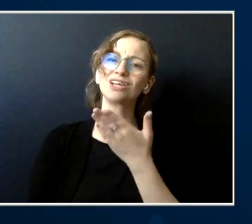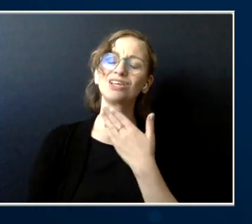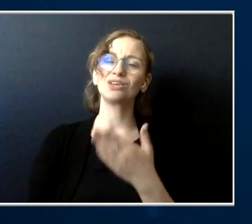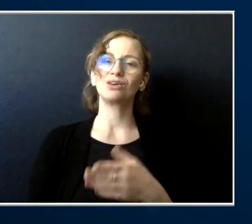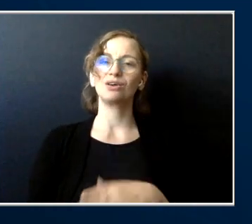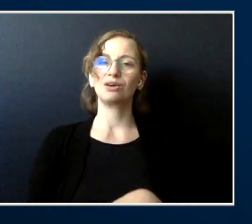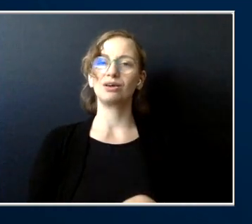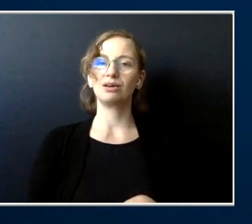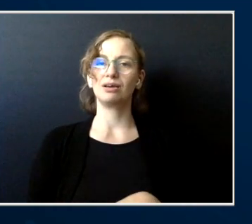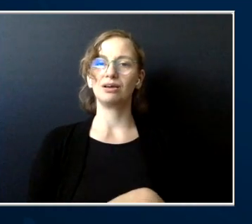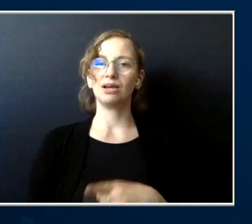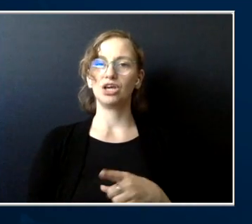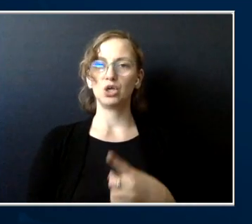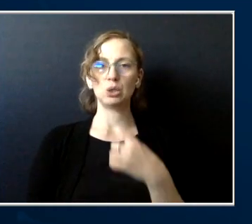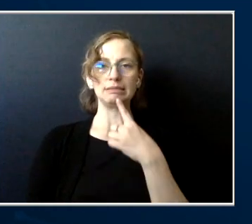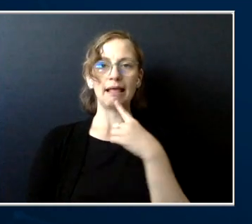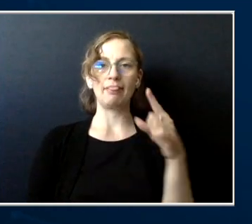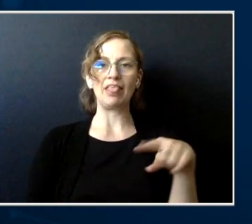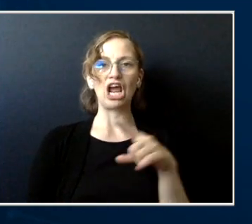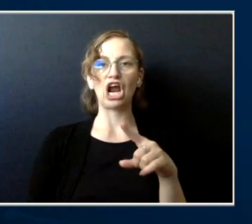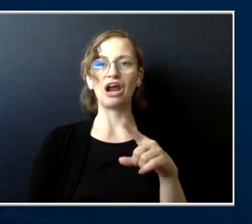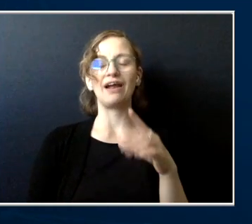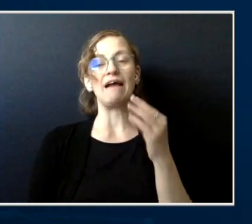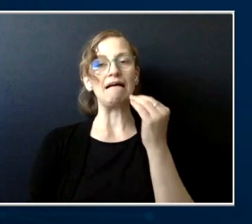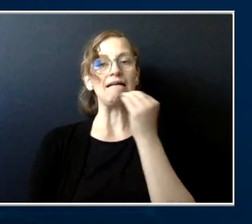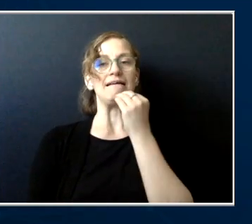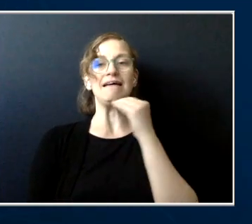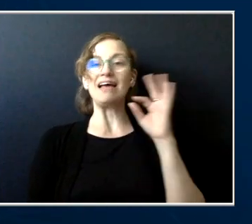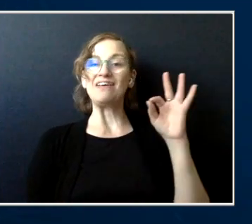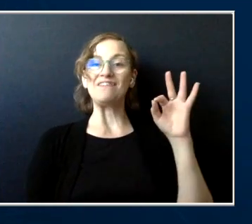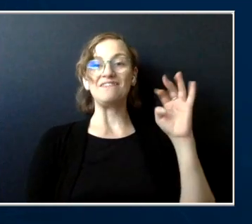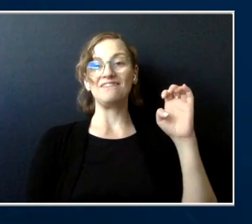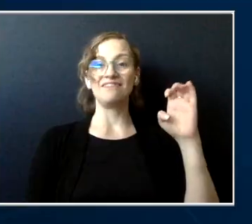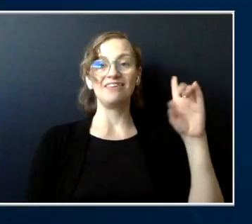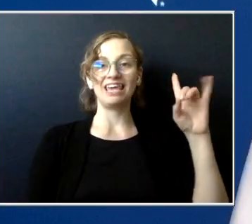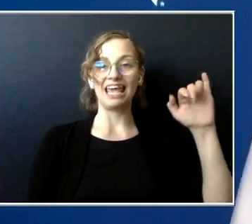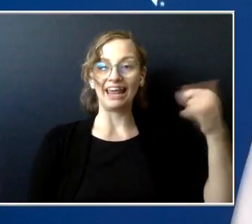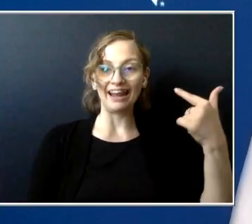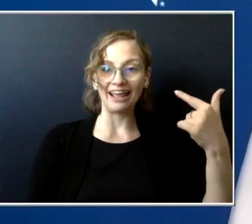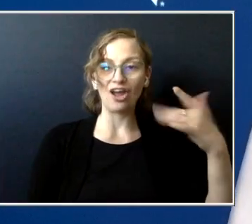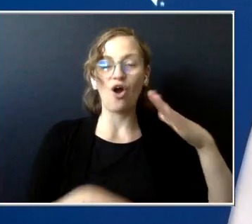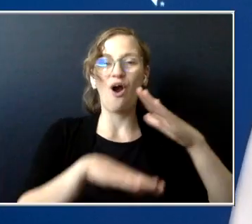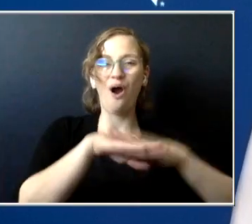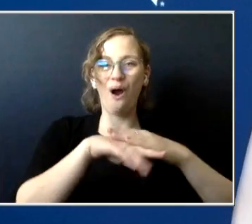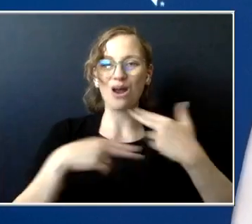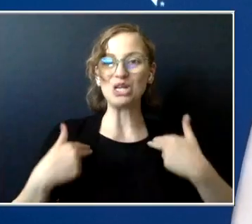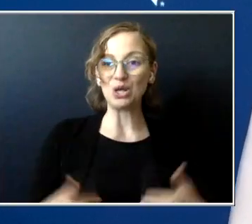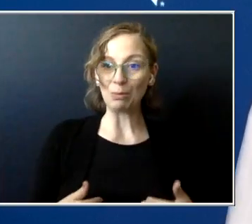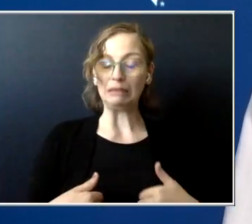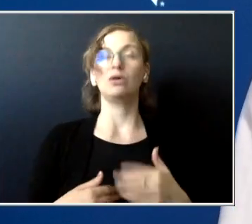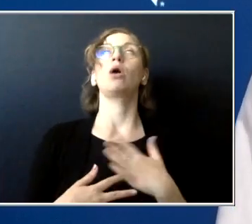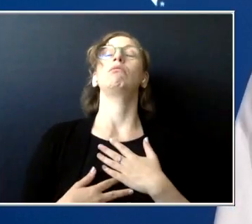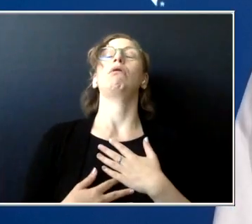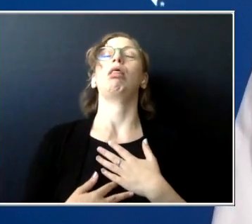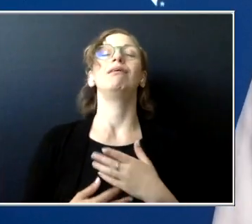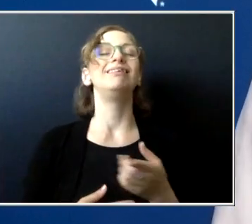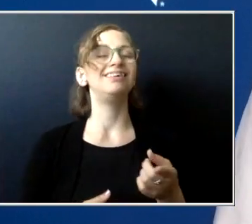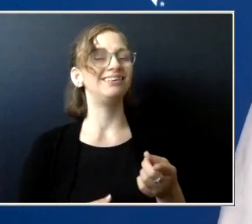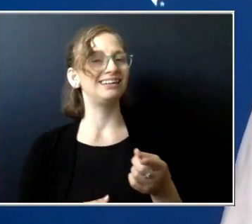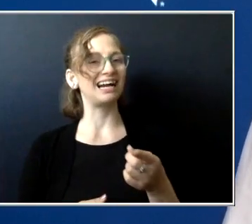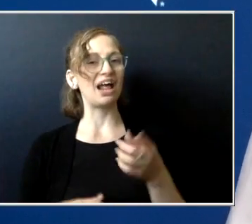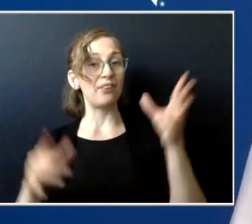on humans. They caught me there. Well, and I would say, too, that the mosquitoes that do transmit West Nile,